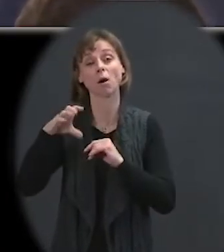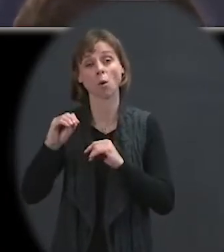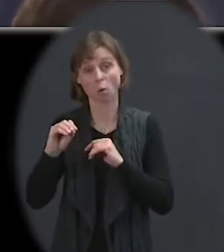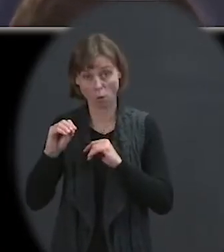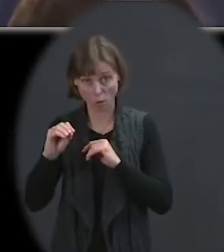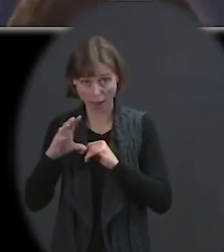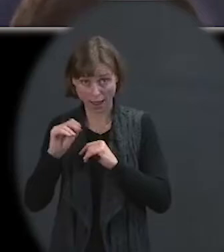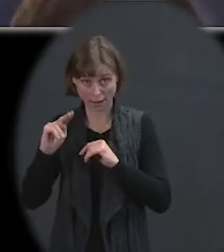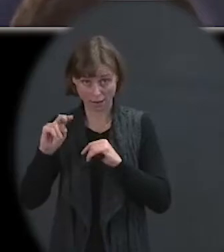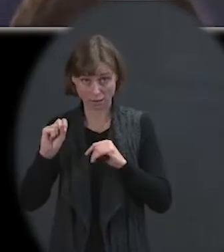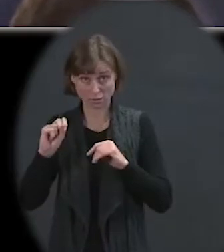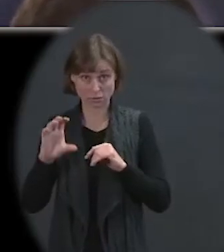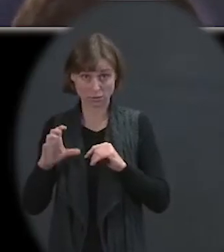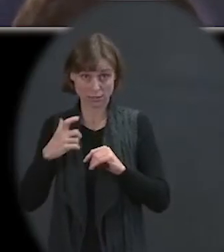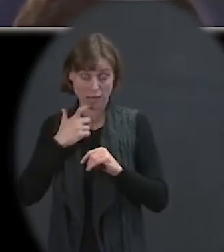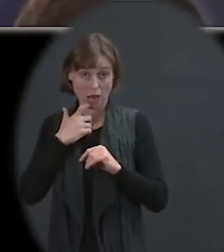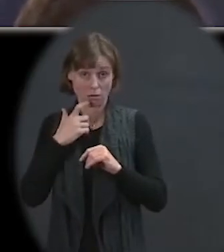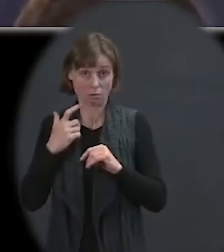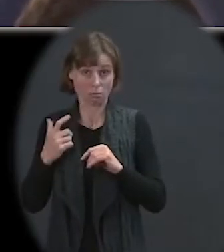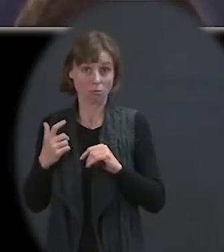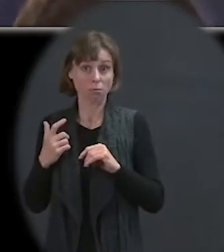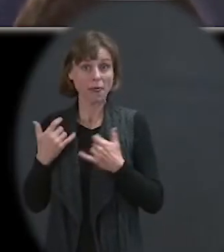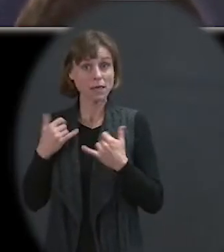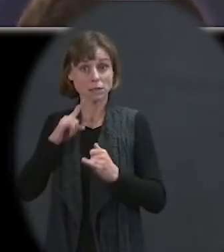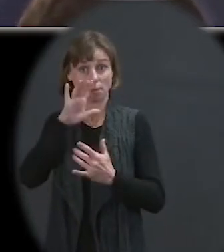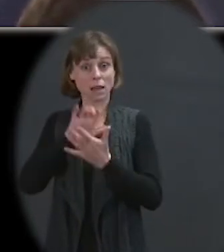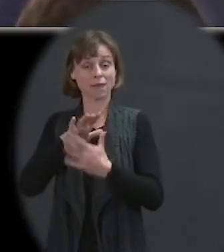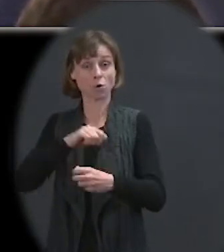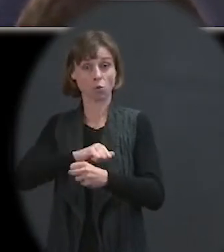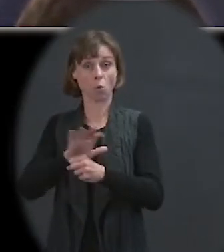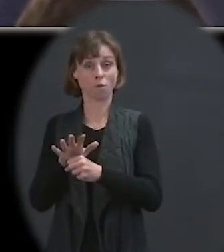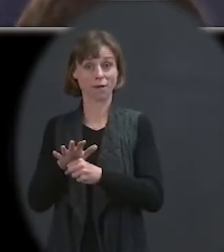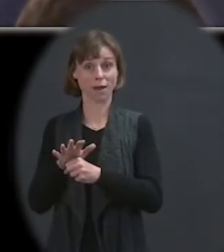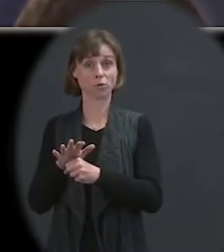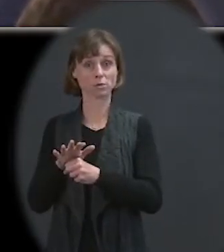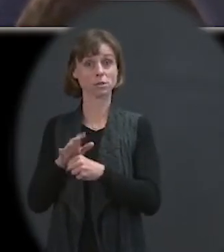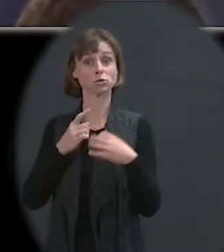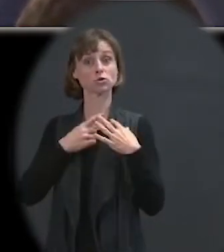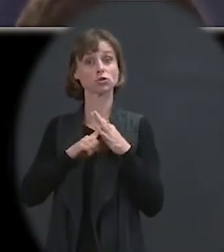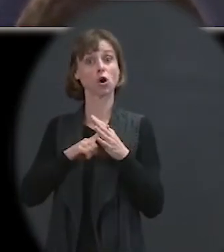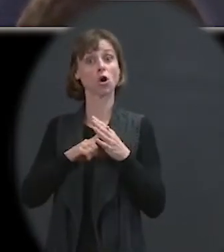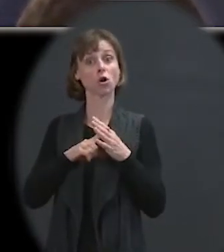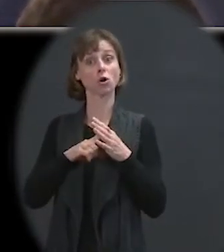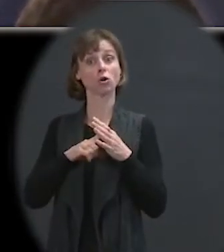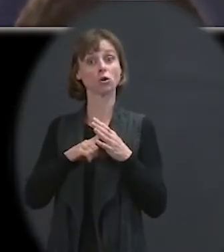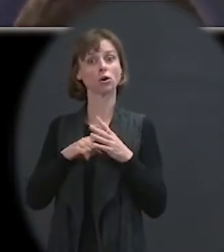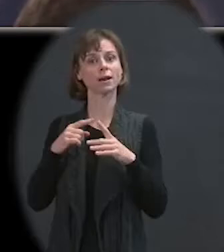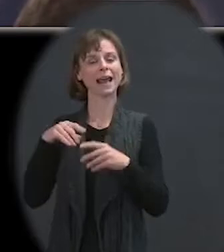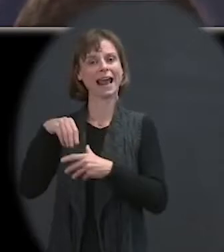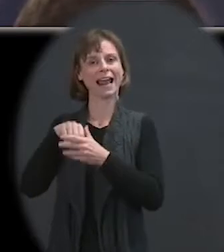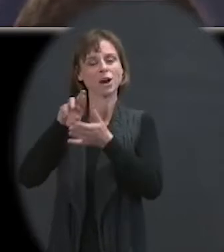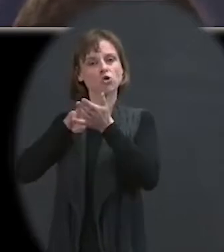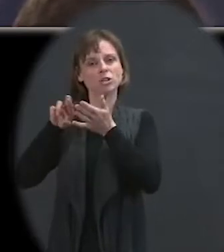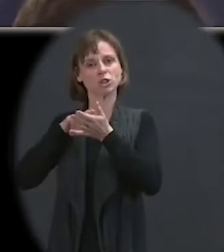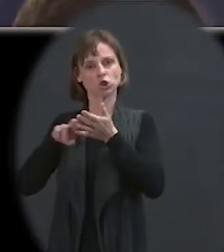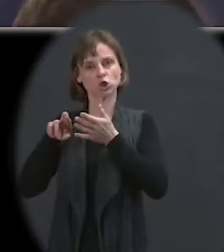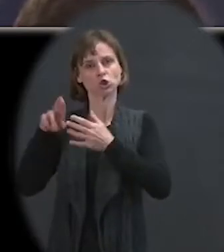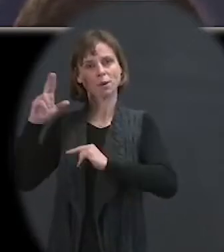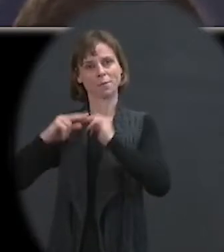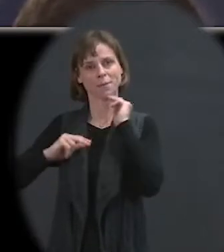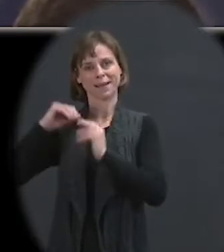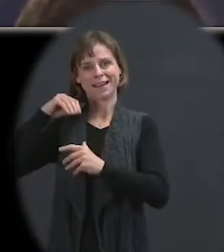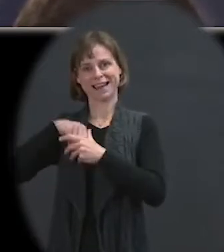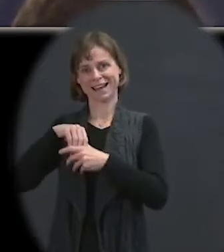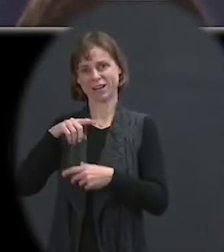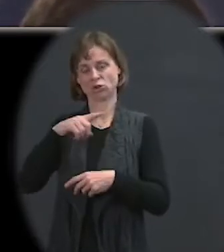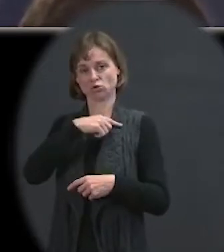said they still believe that coronavirus somehow originated from a research facility in Wuhan. Do you know if President